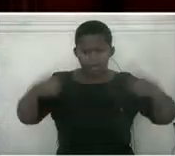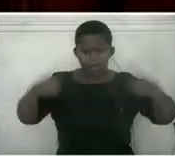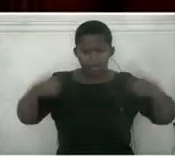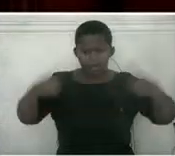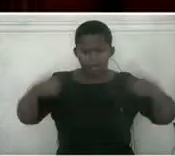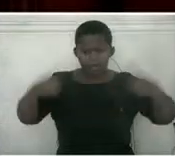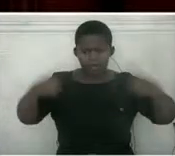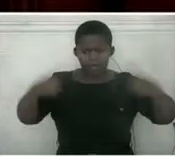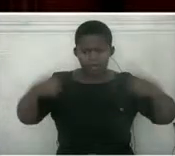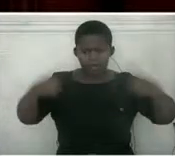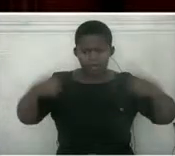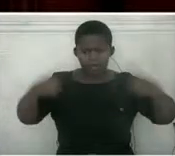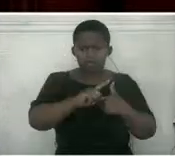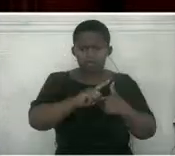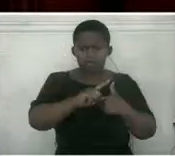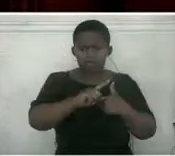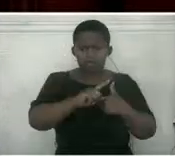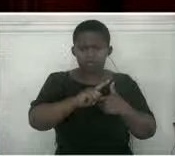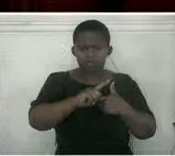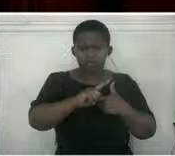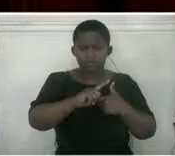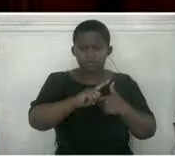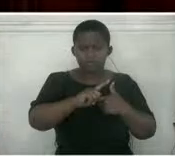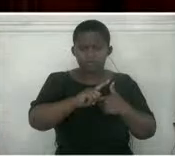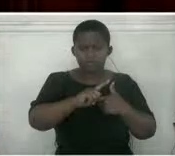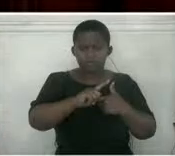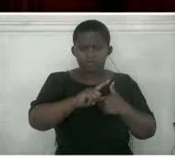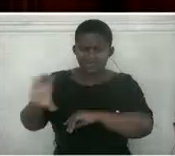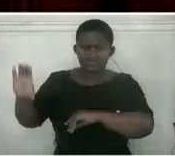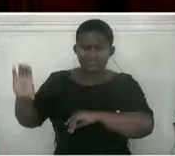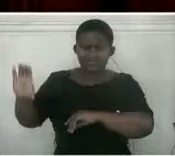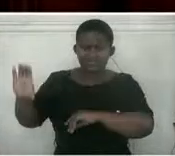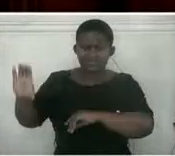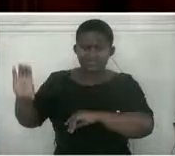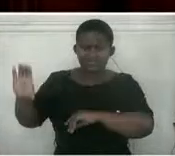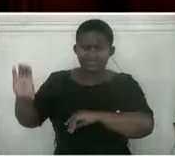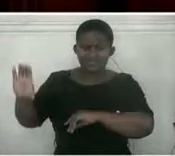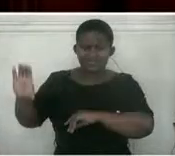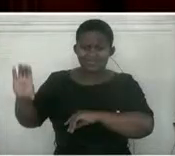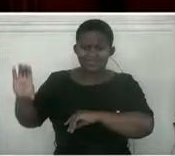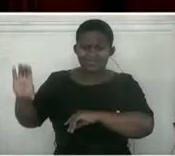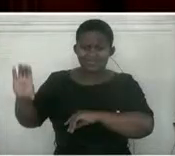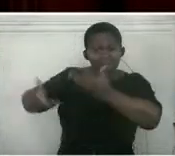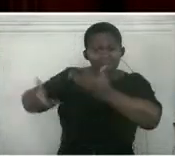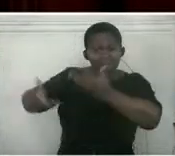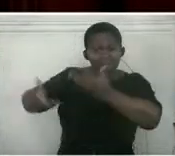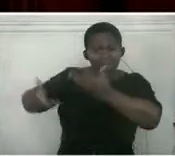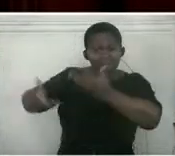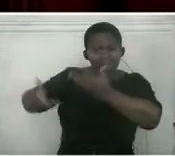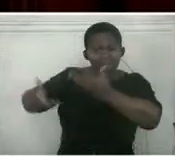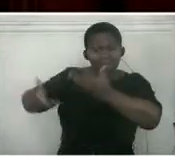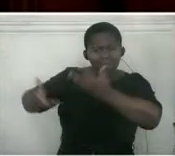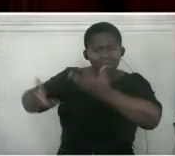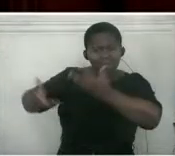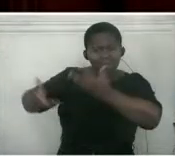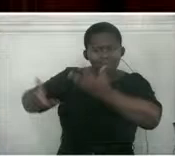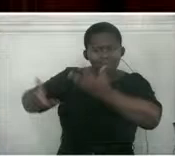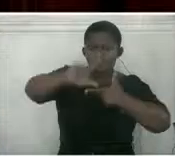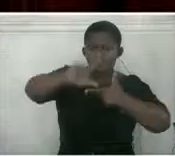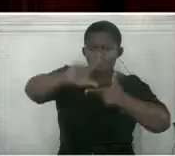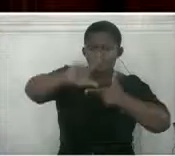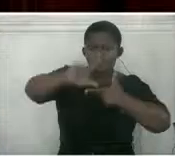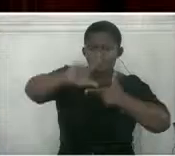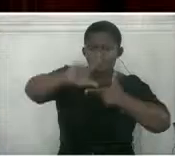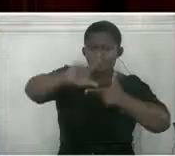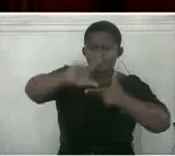relocation of Transnet headquarters, as there have been prolonged engagement about Transnet relocating